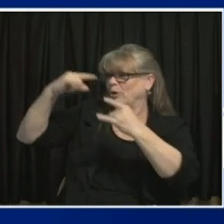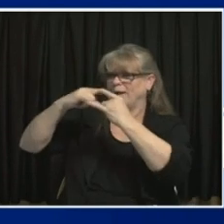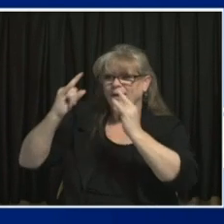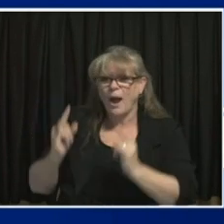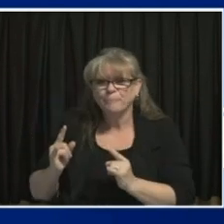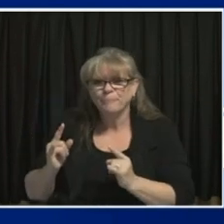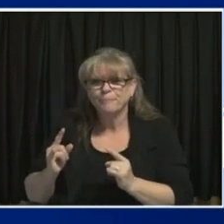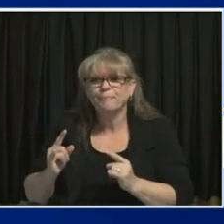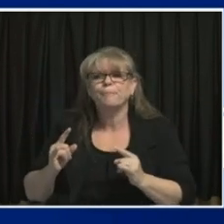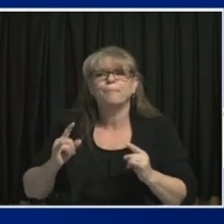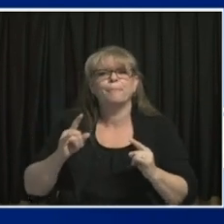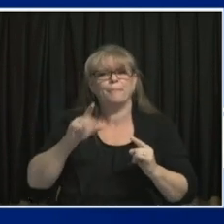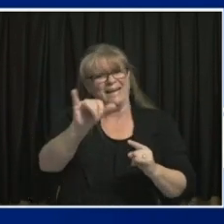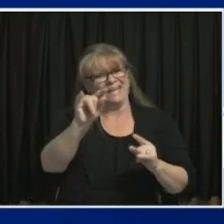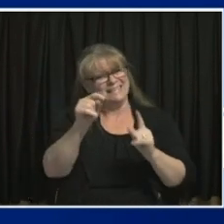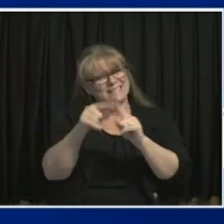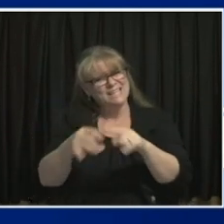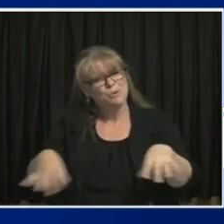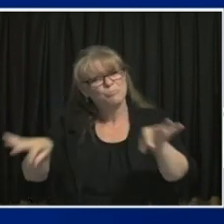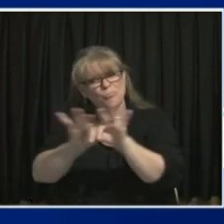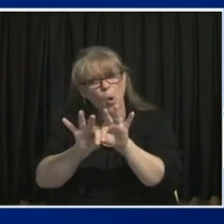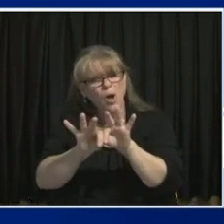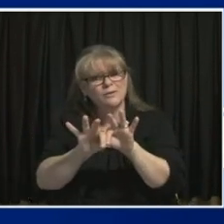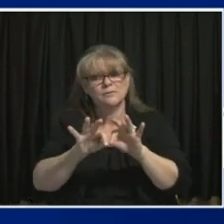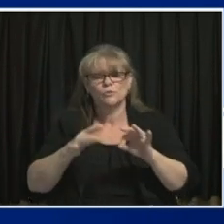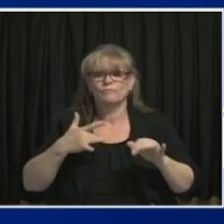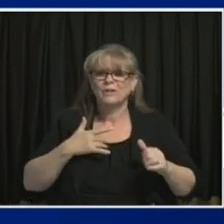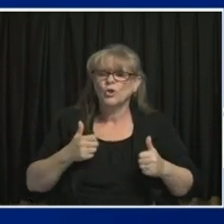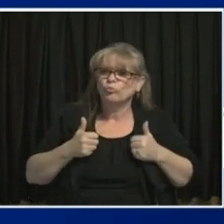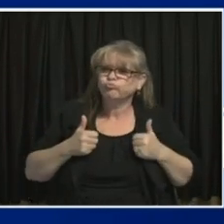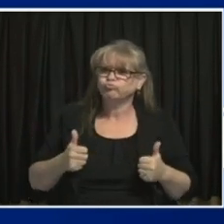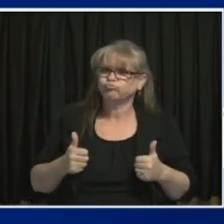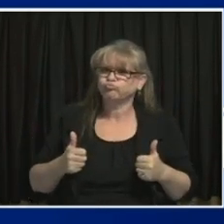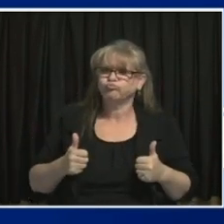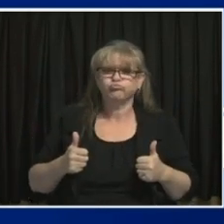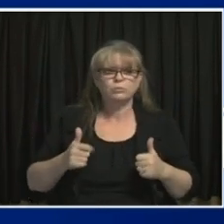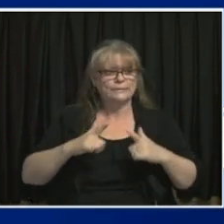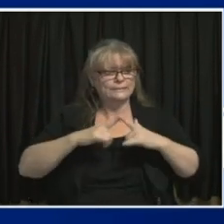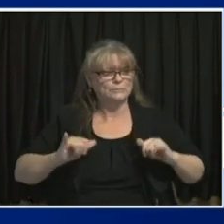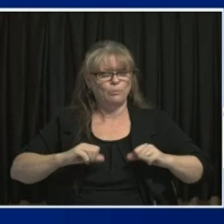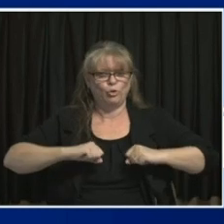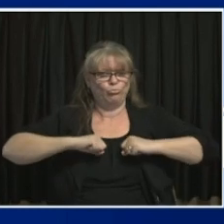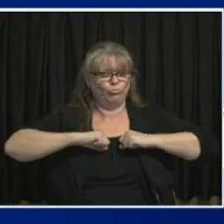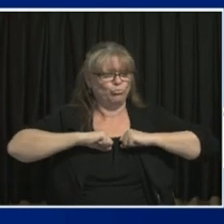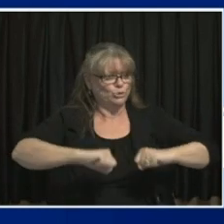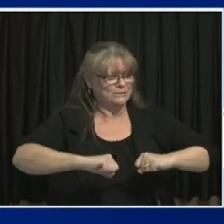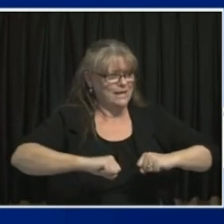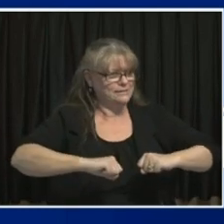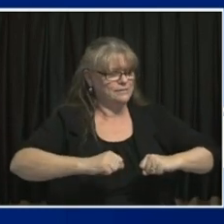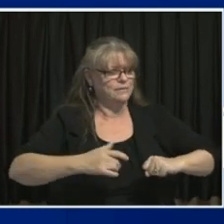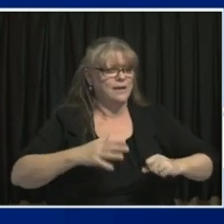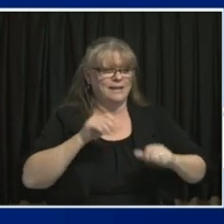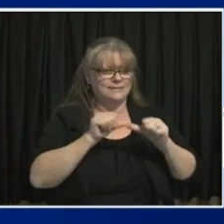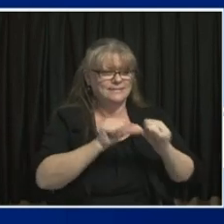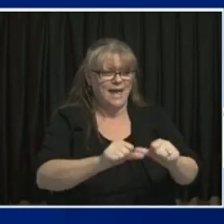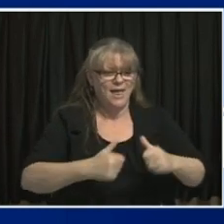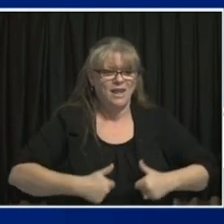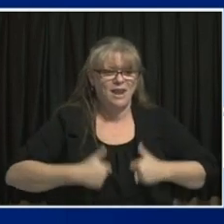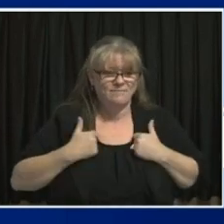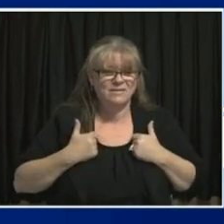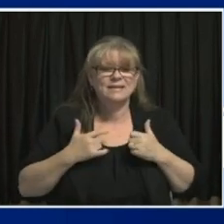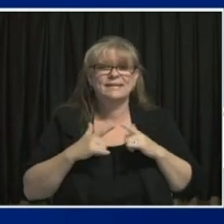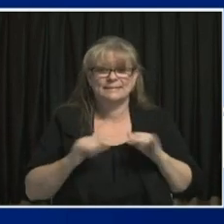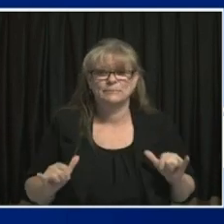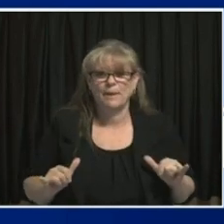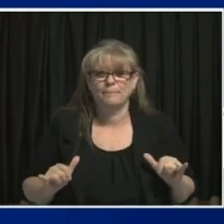of course, to save lives, that we have this sustainable path forward that's based on data. And that's why we